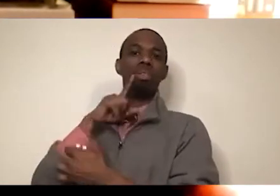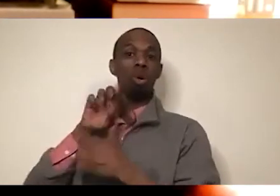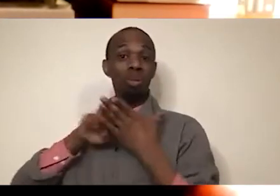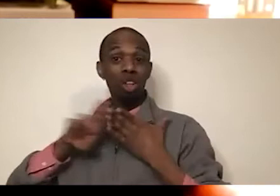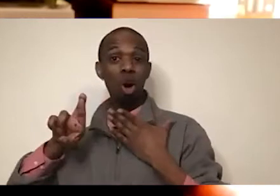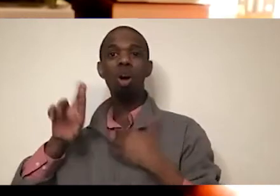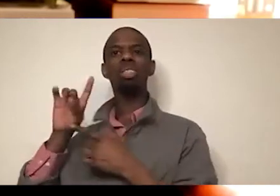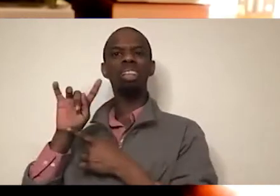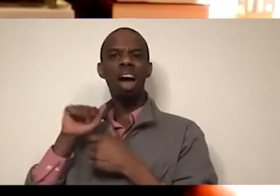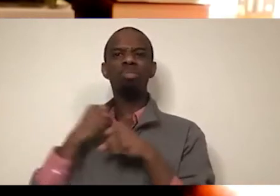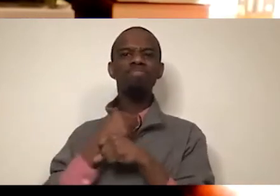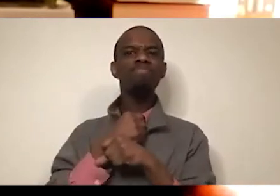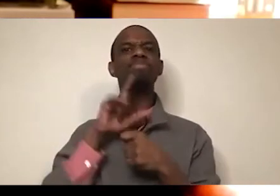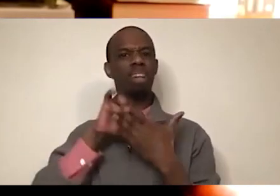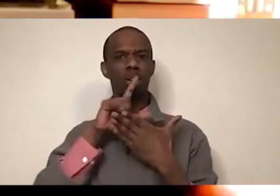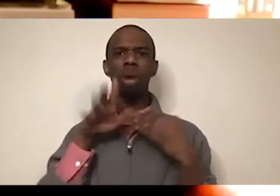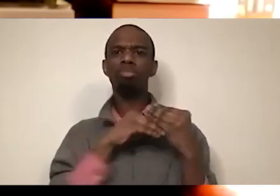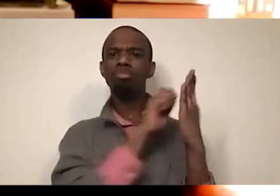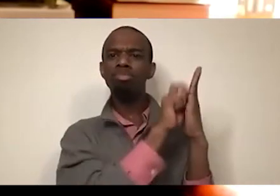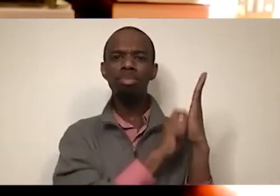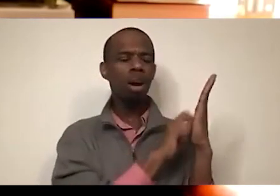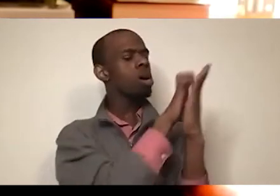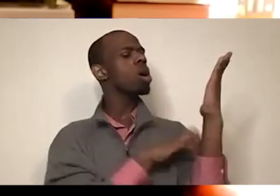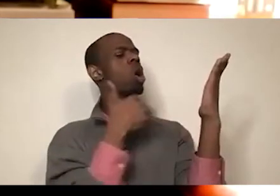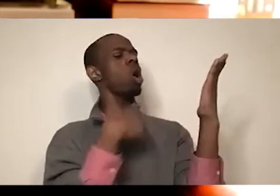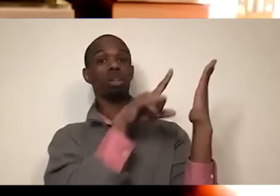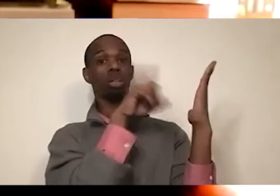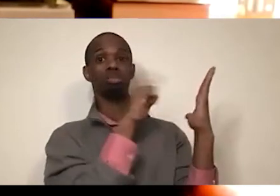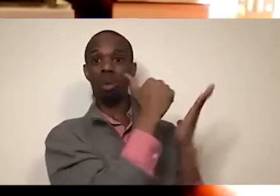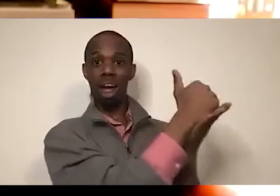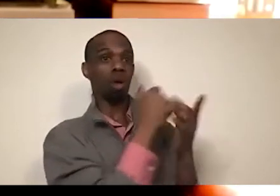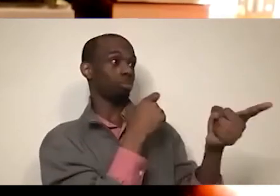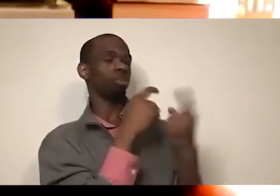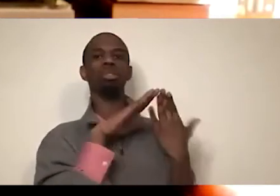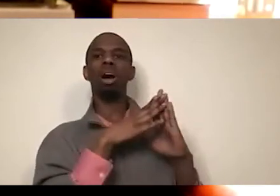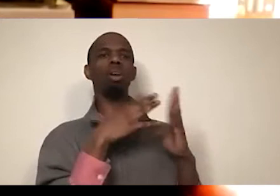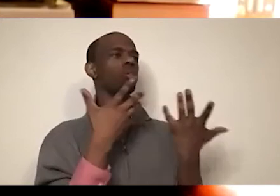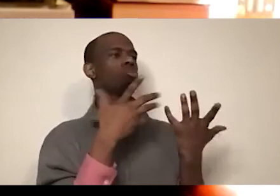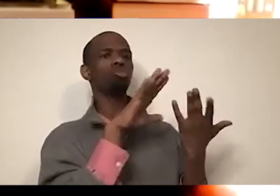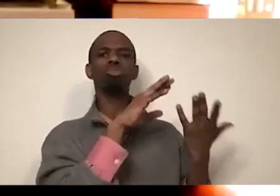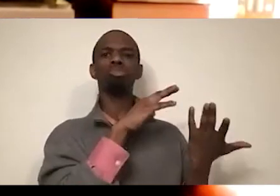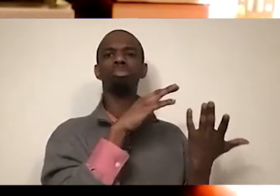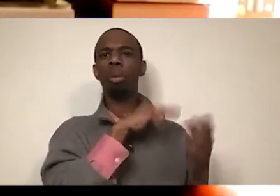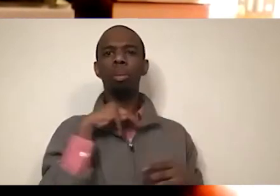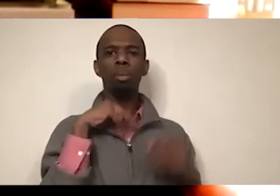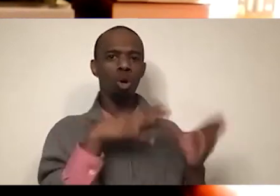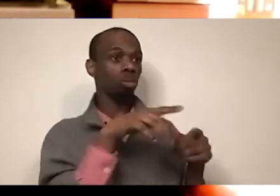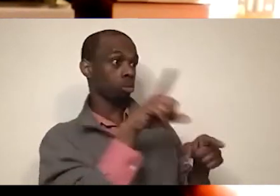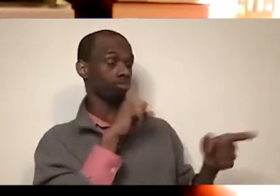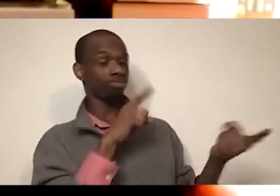not as an advocate, but as the fact, to the facts that they know about. So, and of course, other